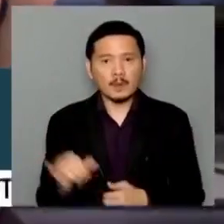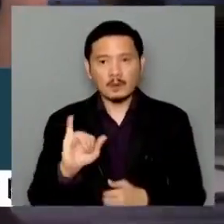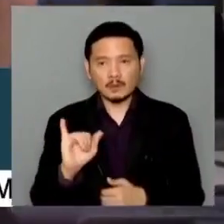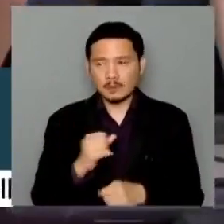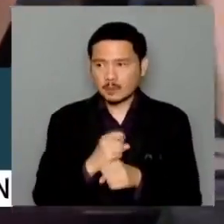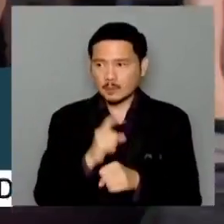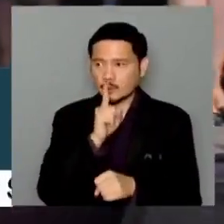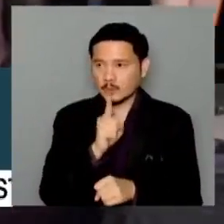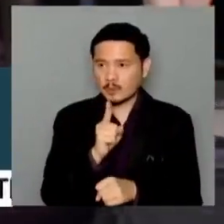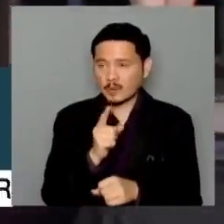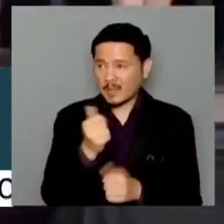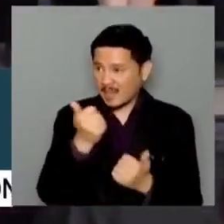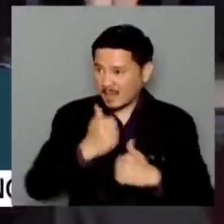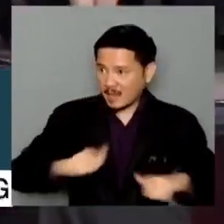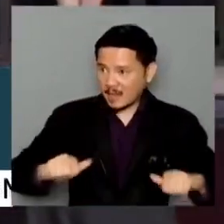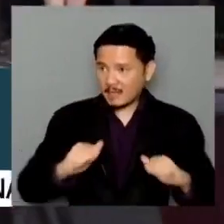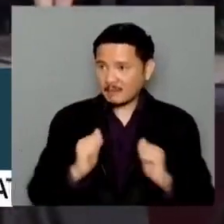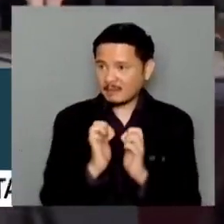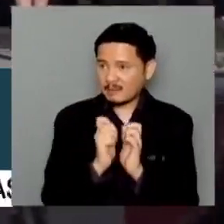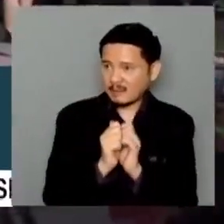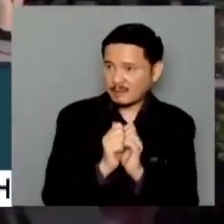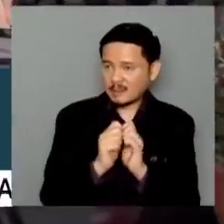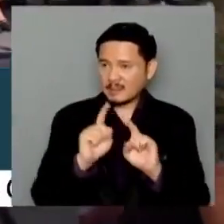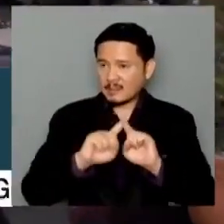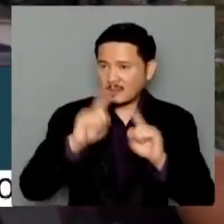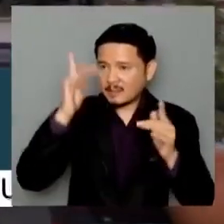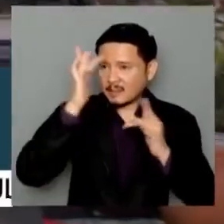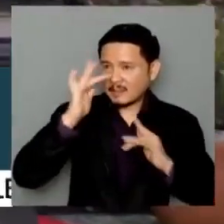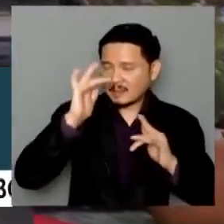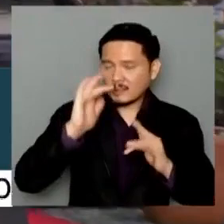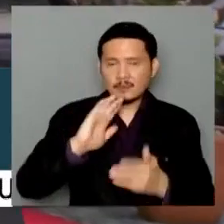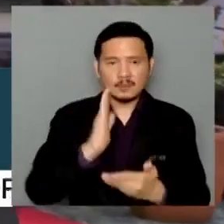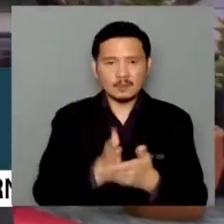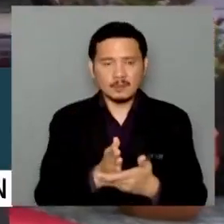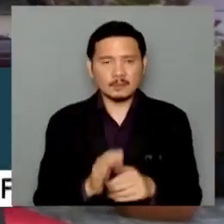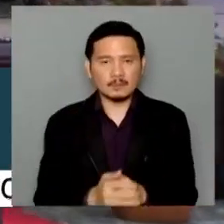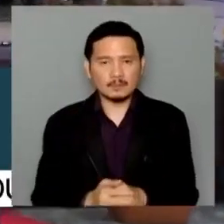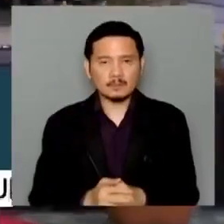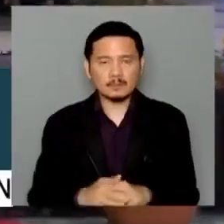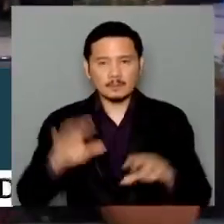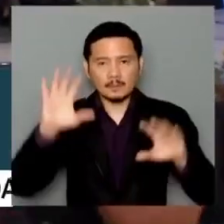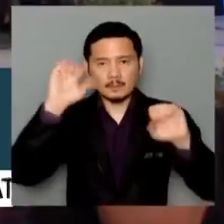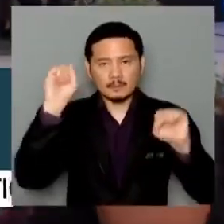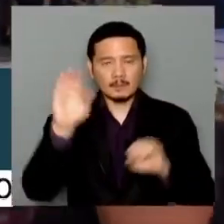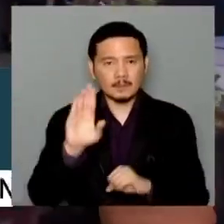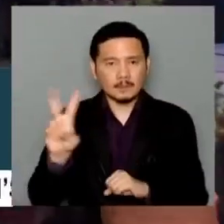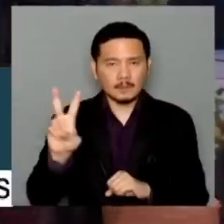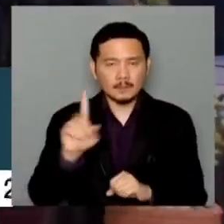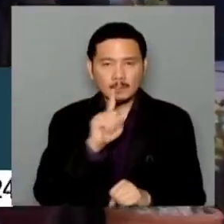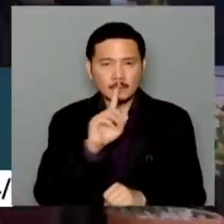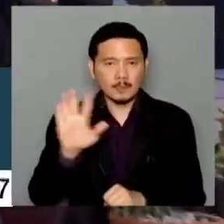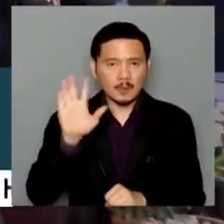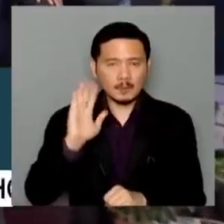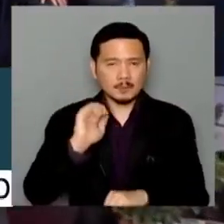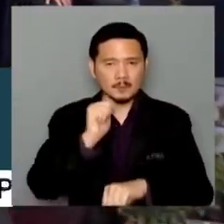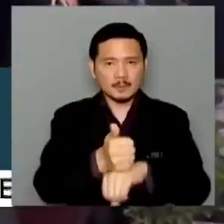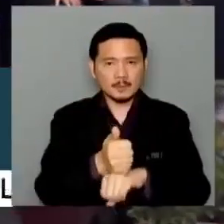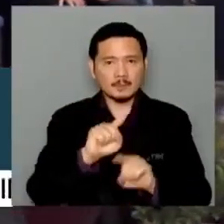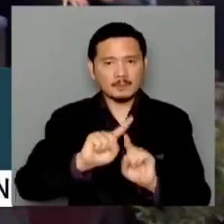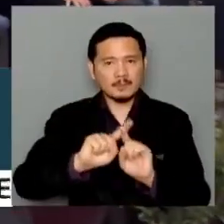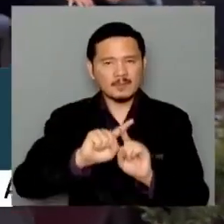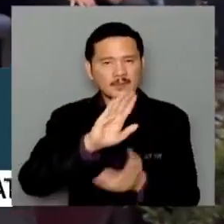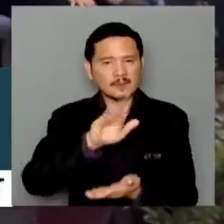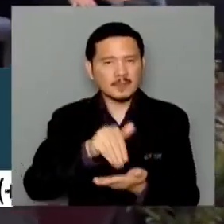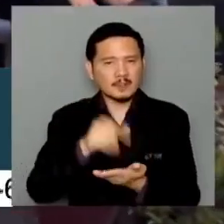threat of emerging viruses. If you would recall, Carmina, the president earlier vowed to establish these centers as part of the